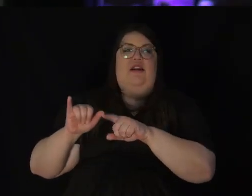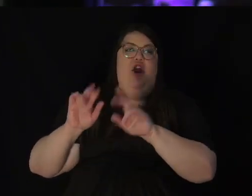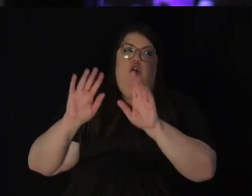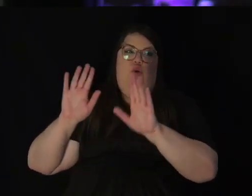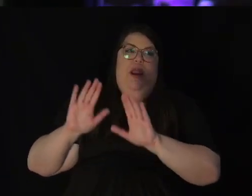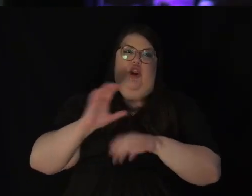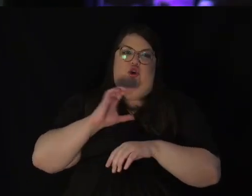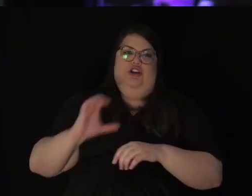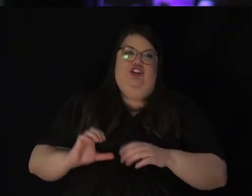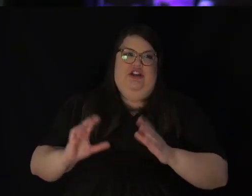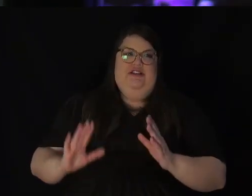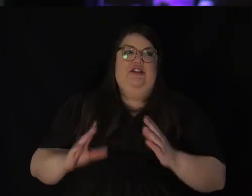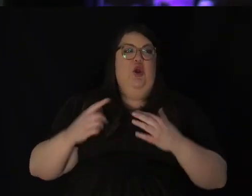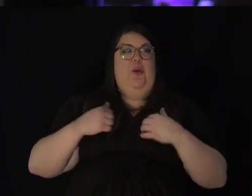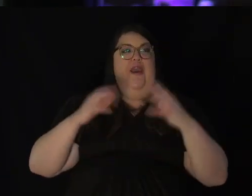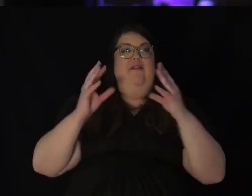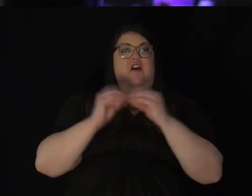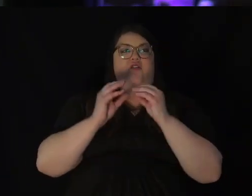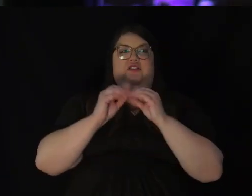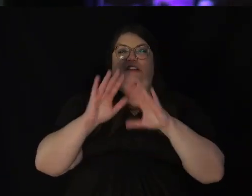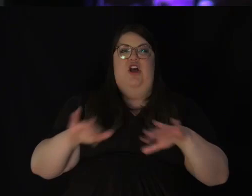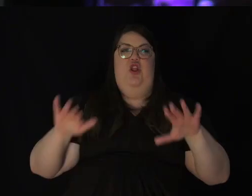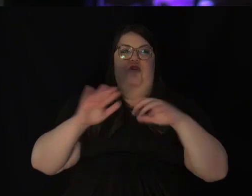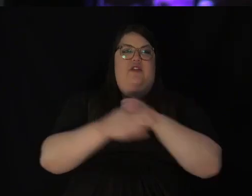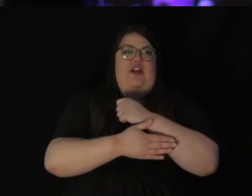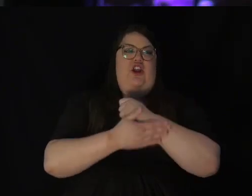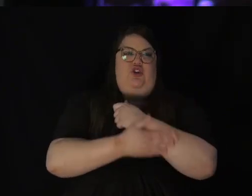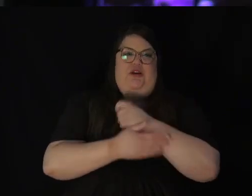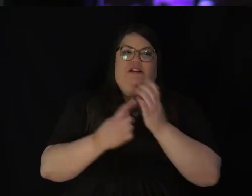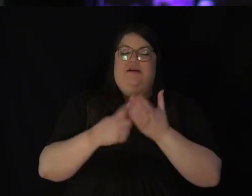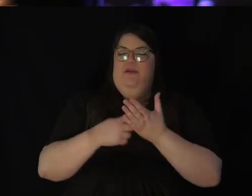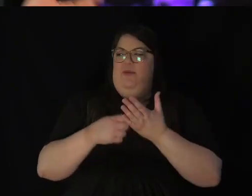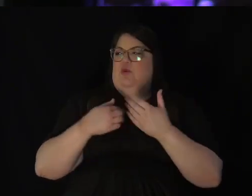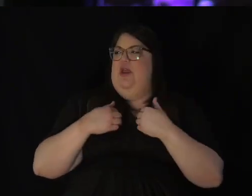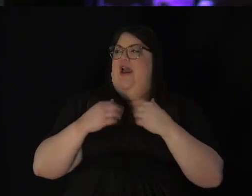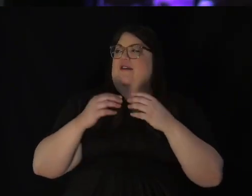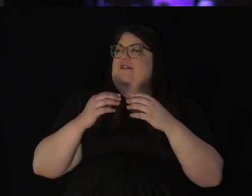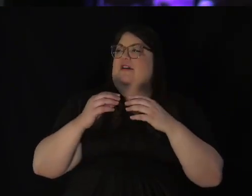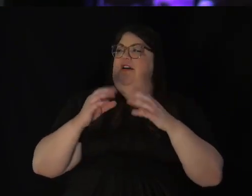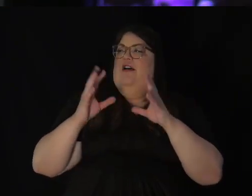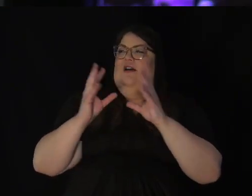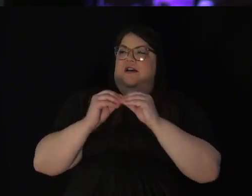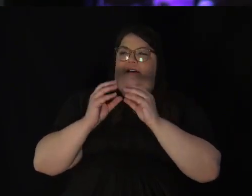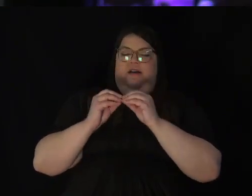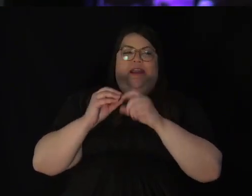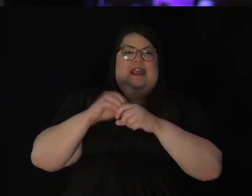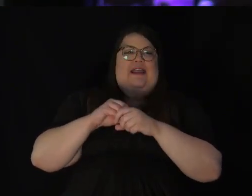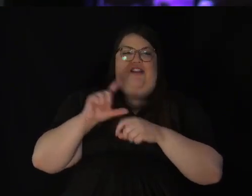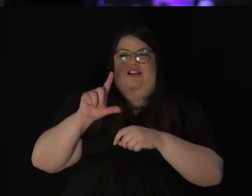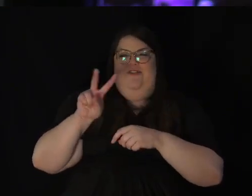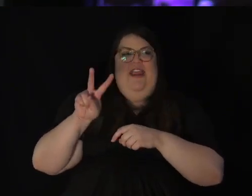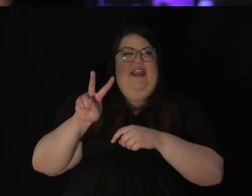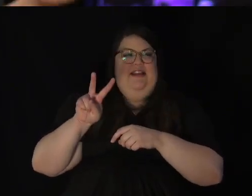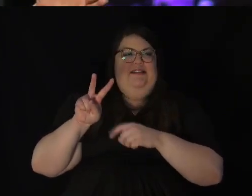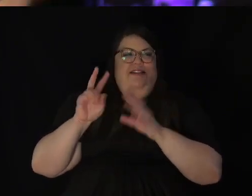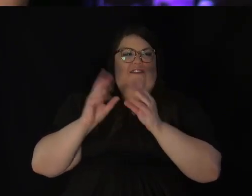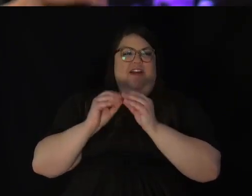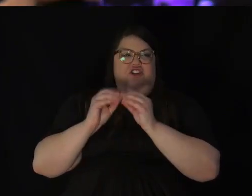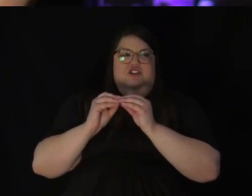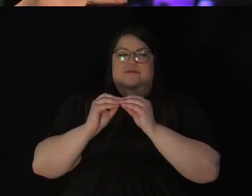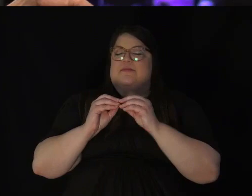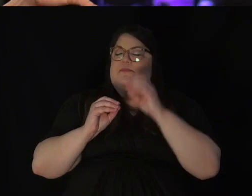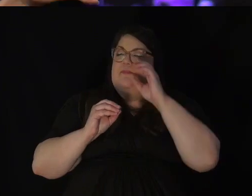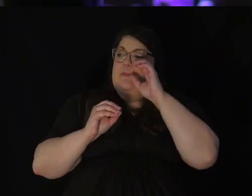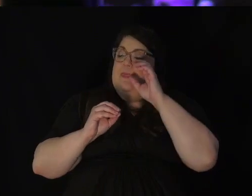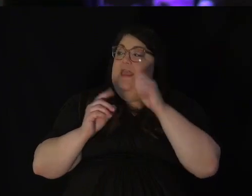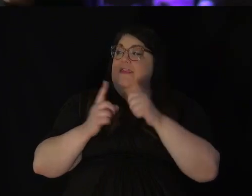the country, every once in a while we have a convention held in Las Vegas. And before, on the